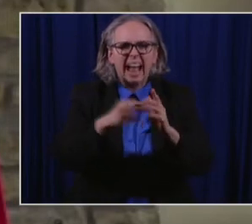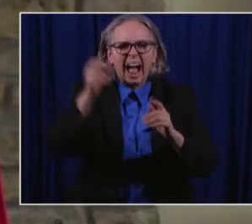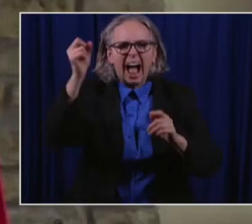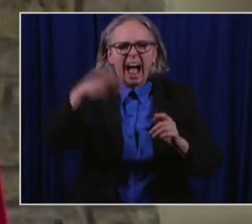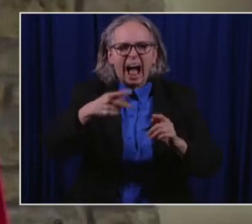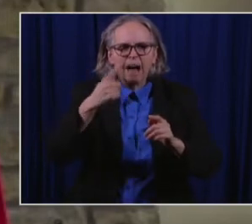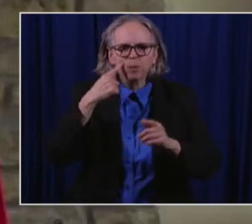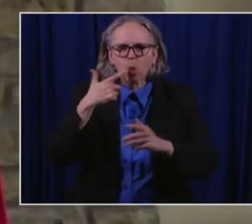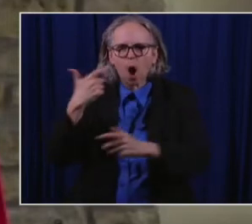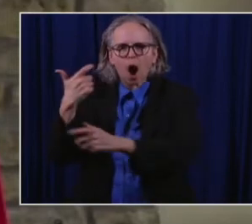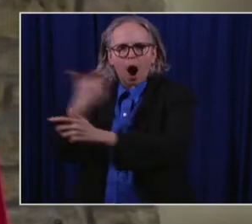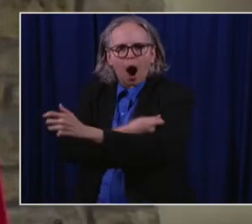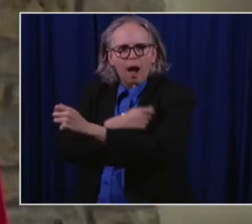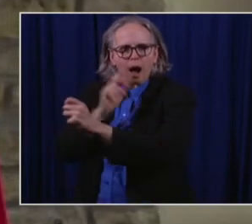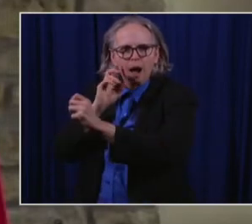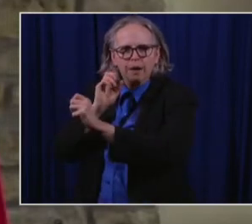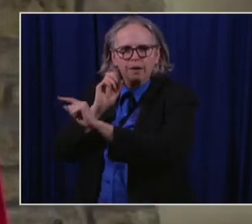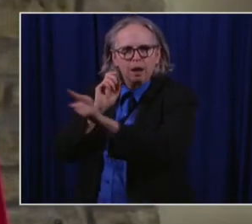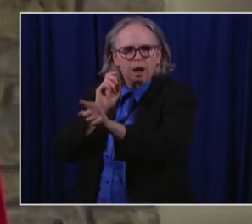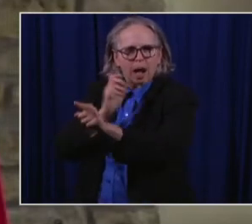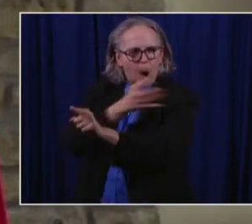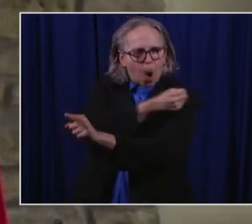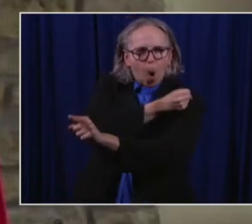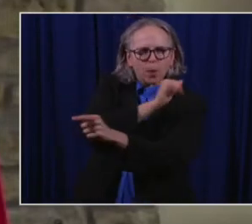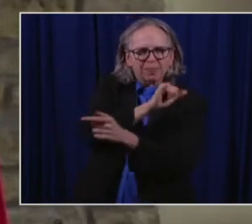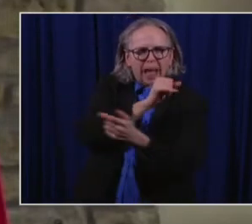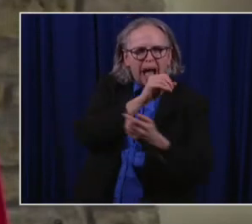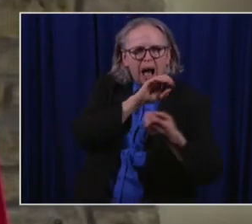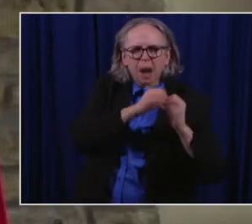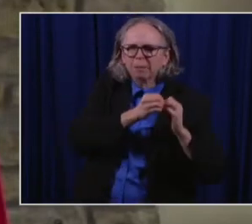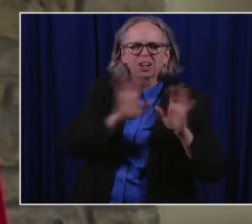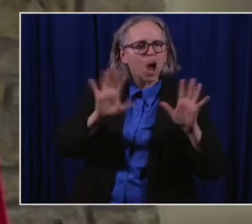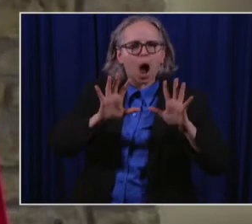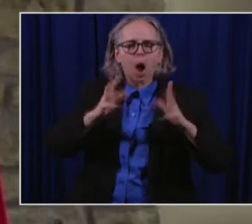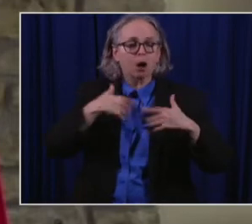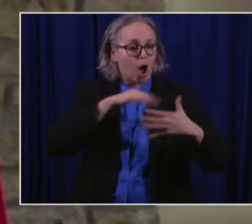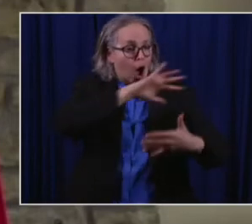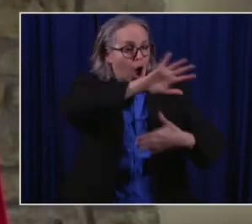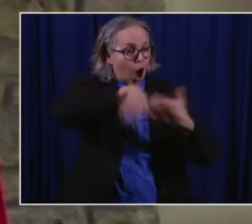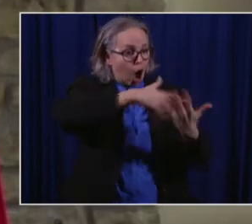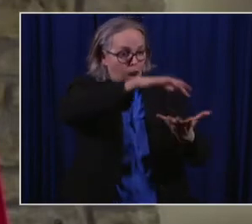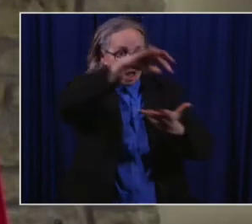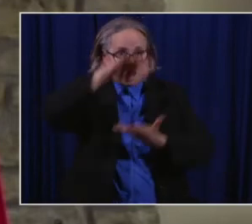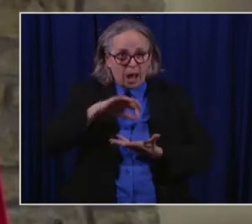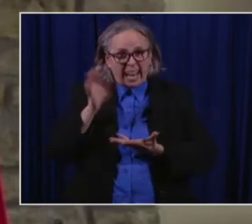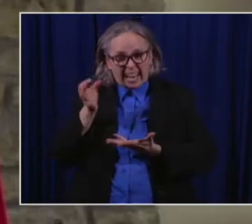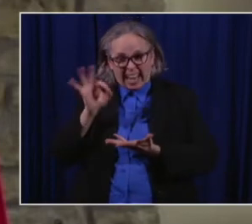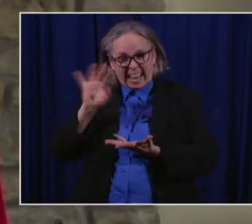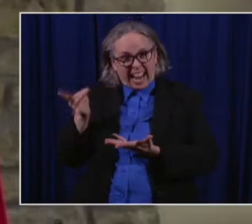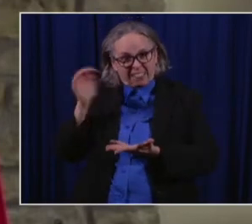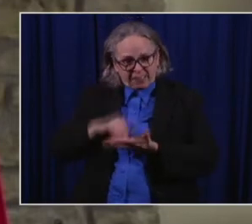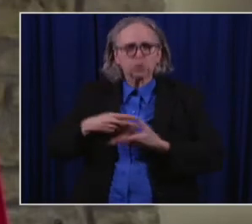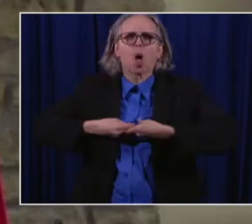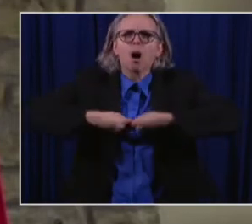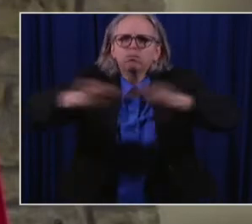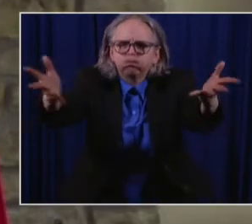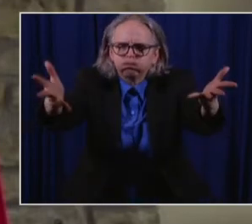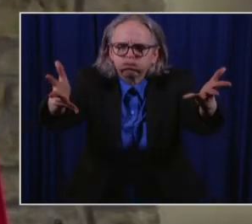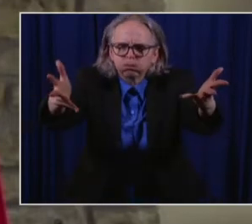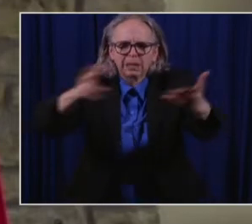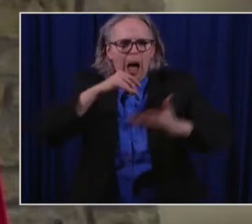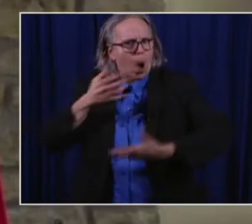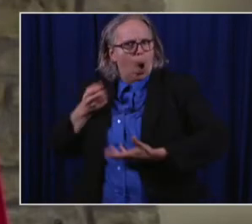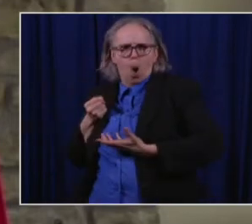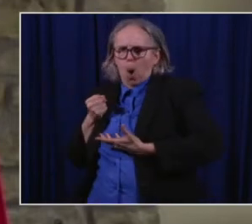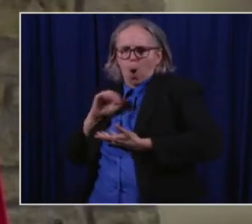ones. We're going to go with those 98 and as quickly as we can. Now, my understanding is that